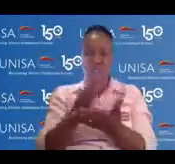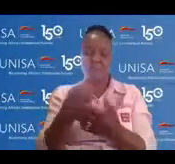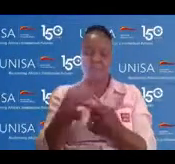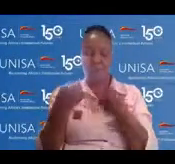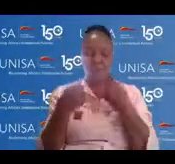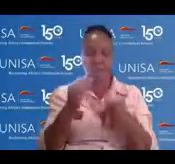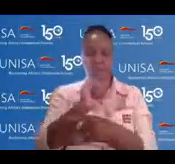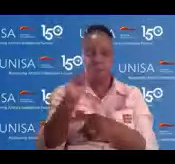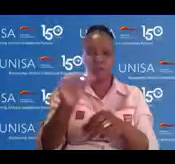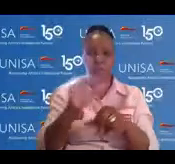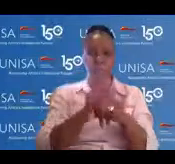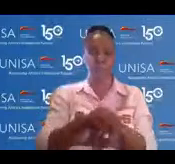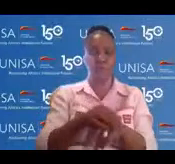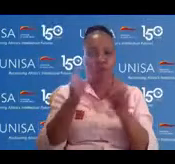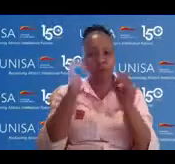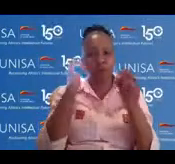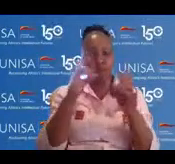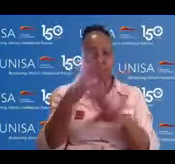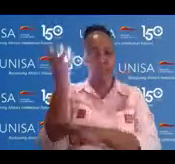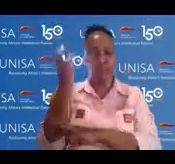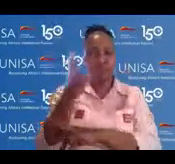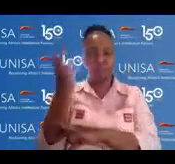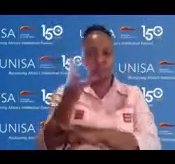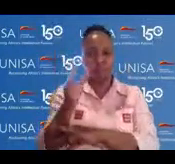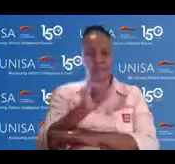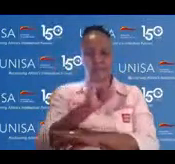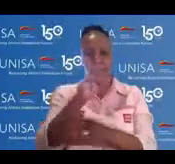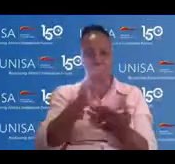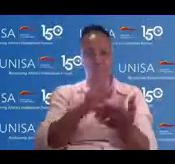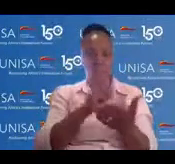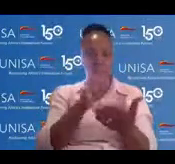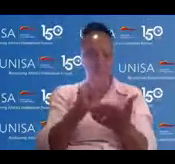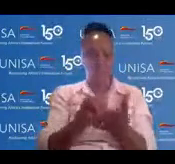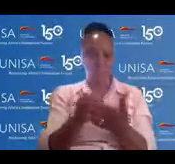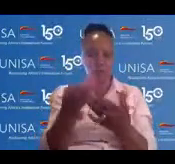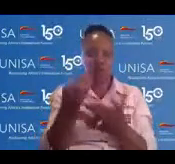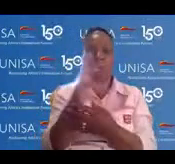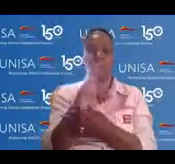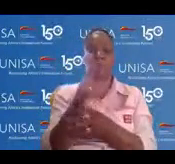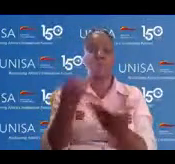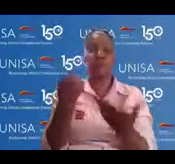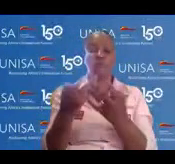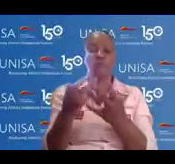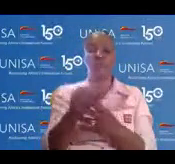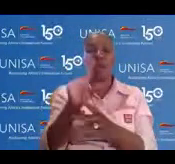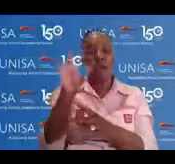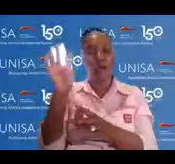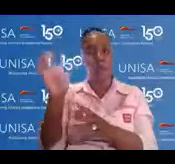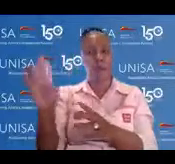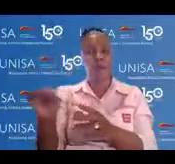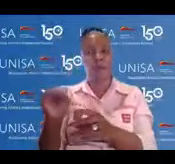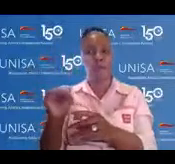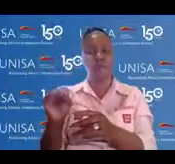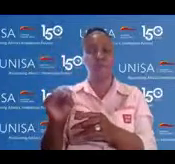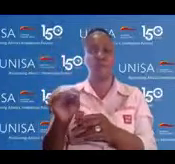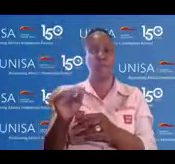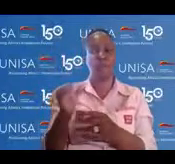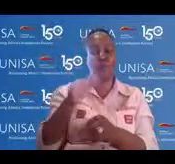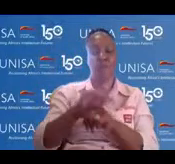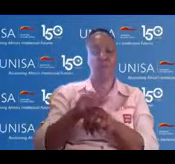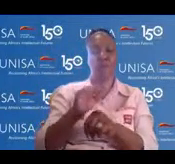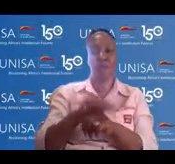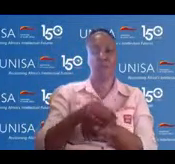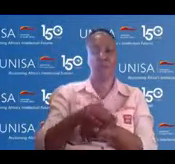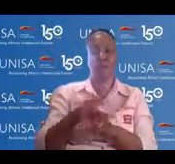inform the lecturer about the message? And do you ask your friend to stop messaging you, but you don't report it?